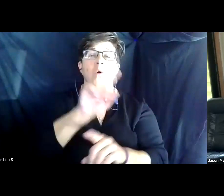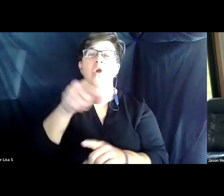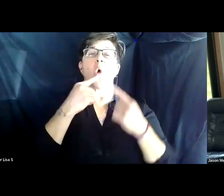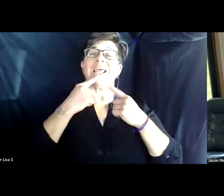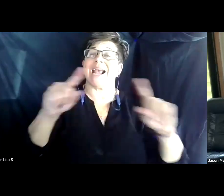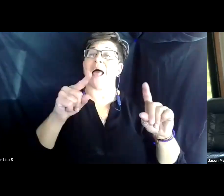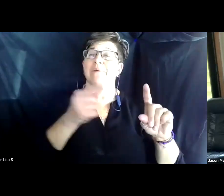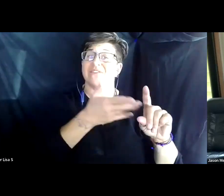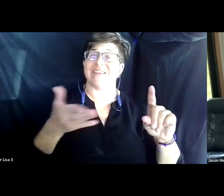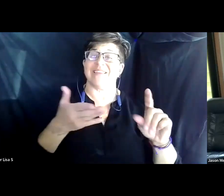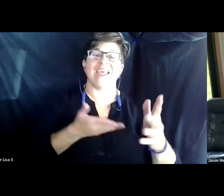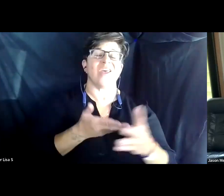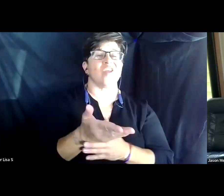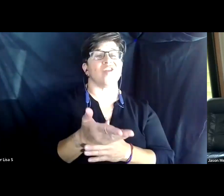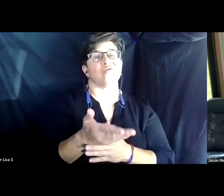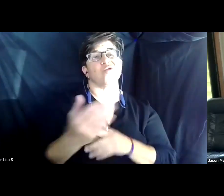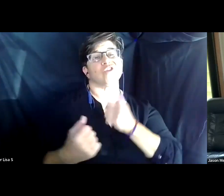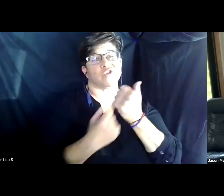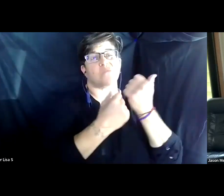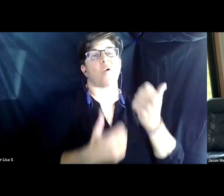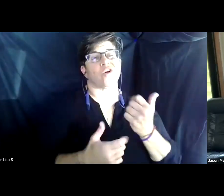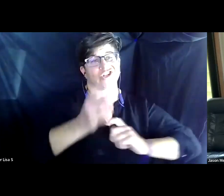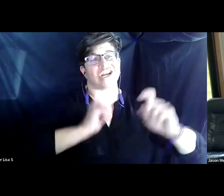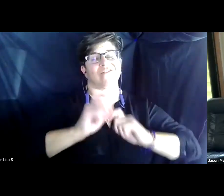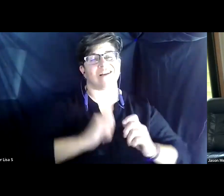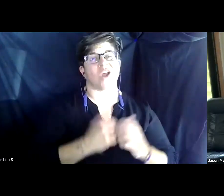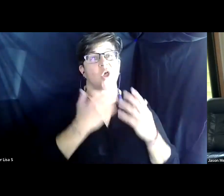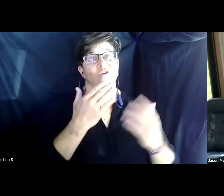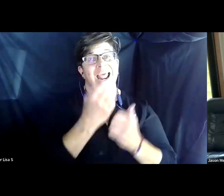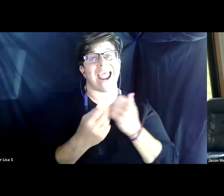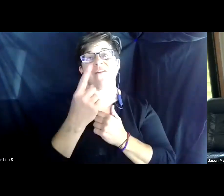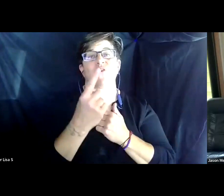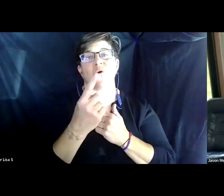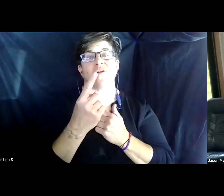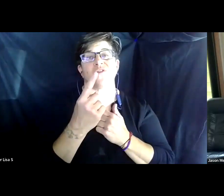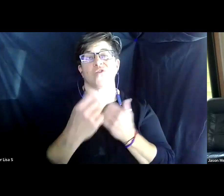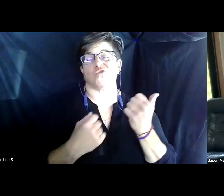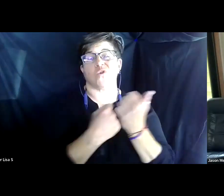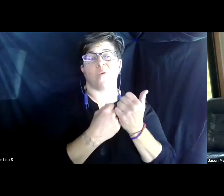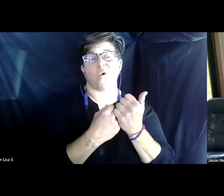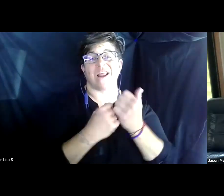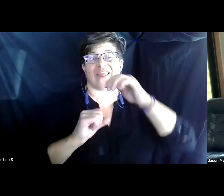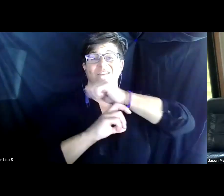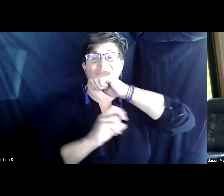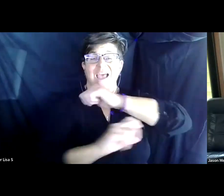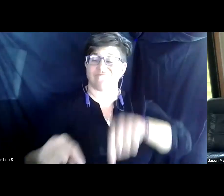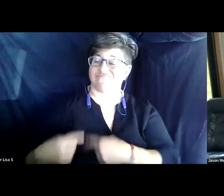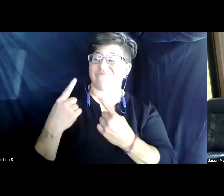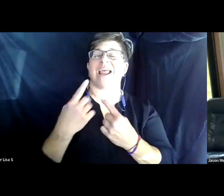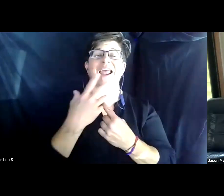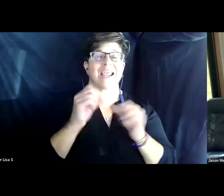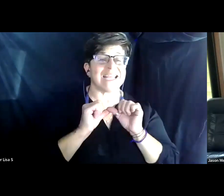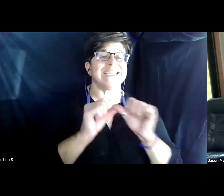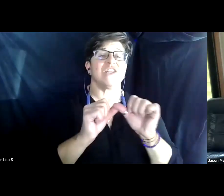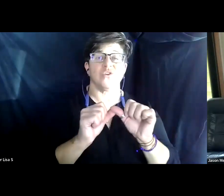do through the generosity of our supporters. So thank you to everyone who's supported the Foundation in the past and continues to support us every